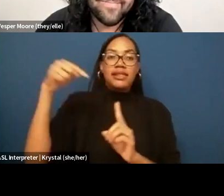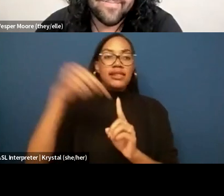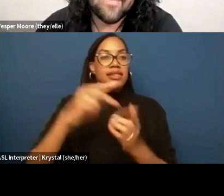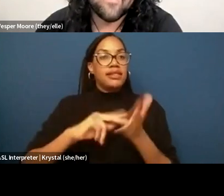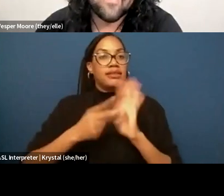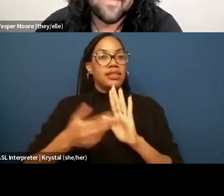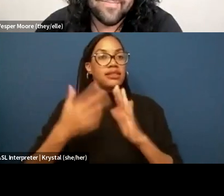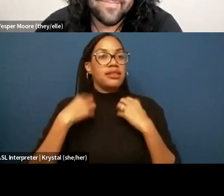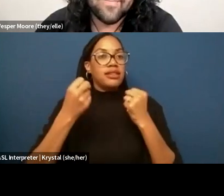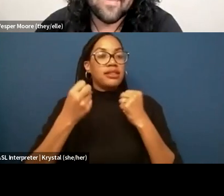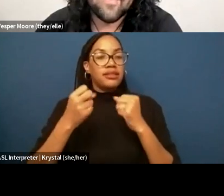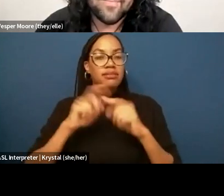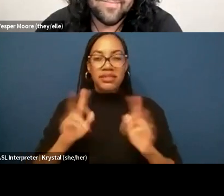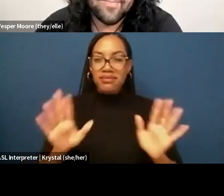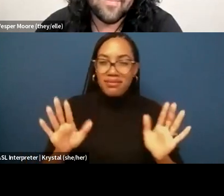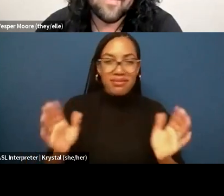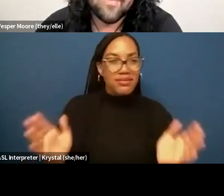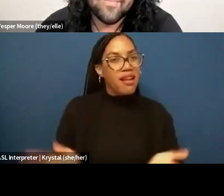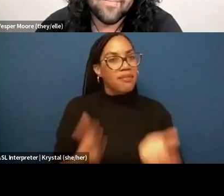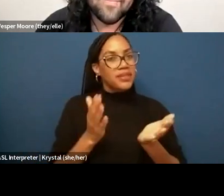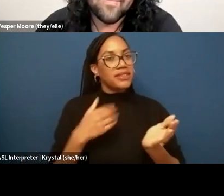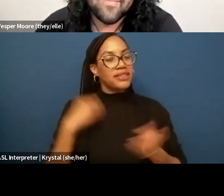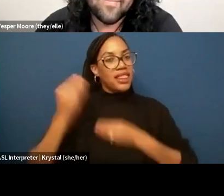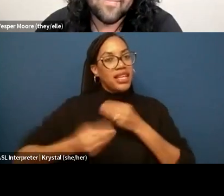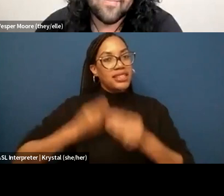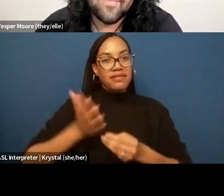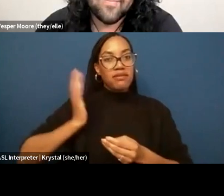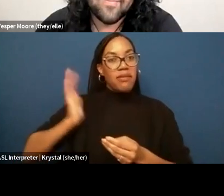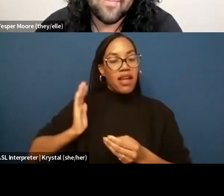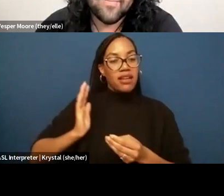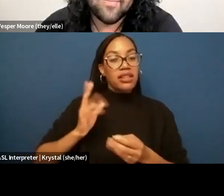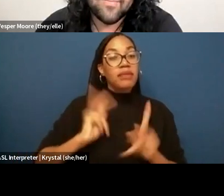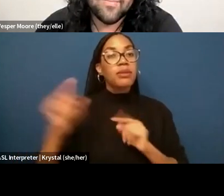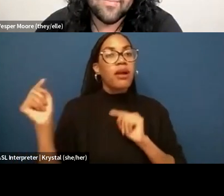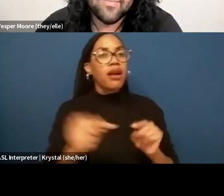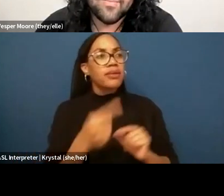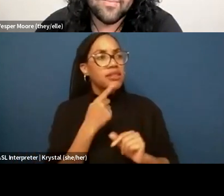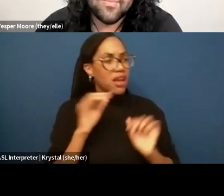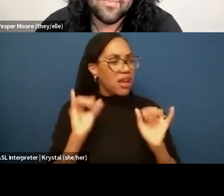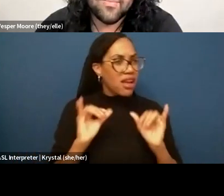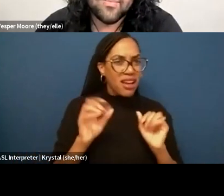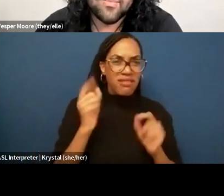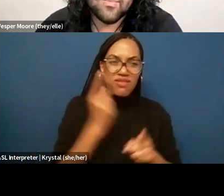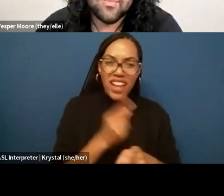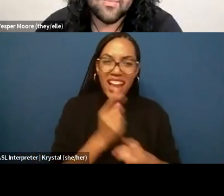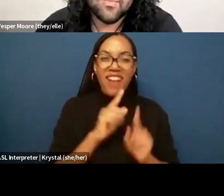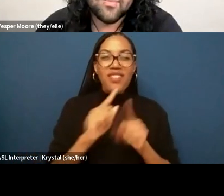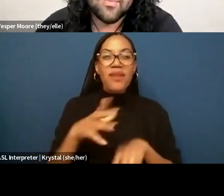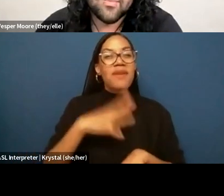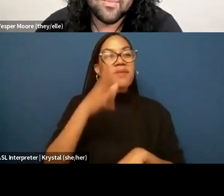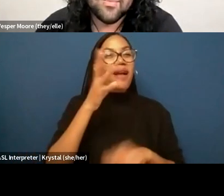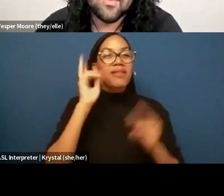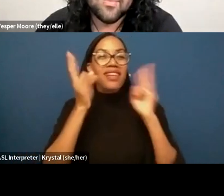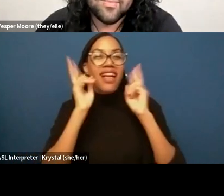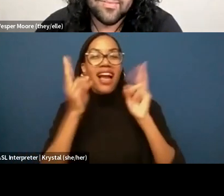So really uplifting that legacy, and people will come into the sessions and they'll be like, you know, I never thought about that. I used to be at a salon and my moms and all them would talk and they would cry and they